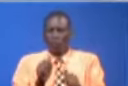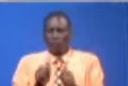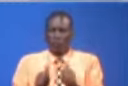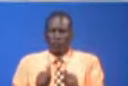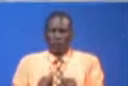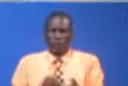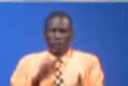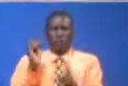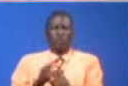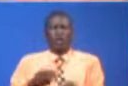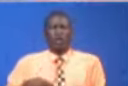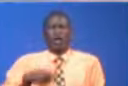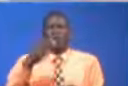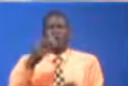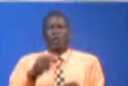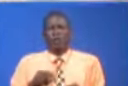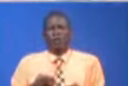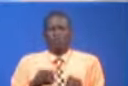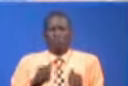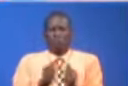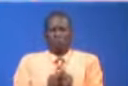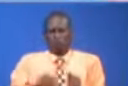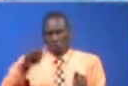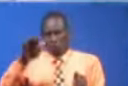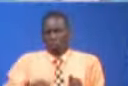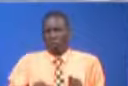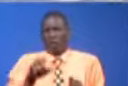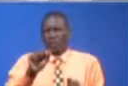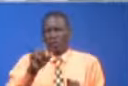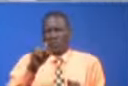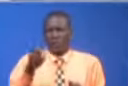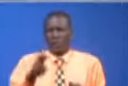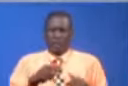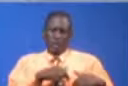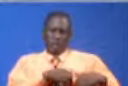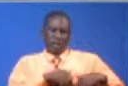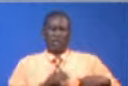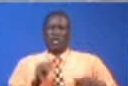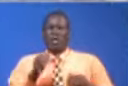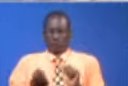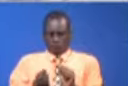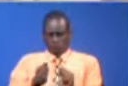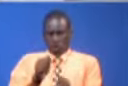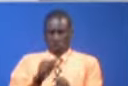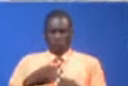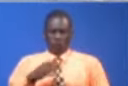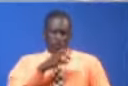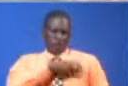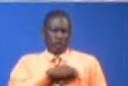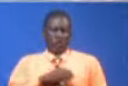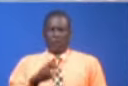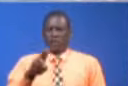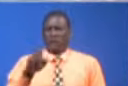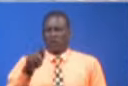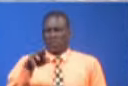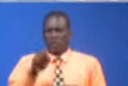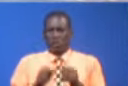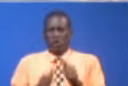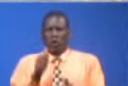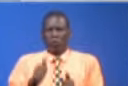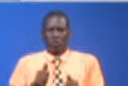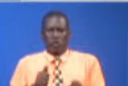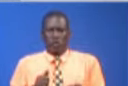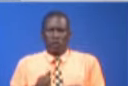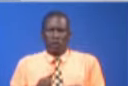high get lower SDRs. The delegates also called for a review of the interest rates by which the